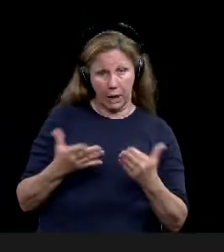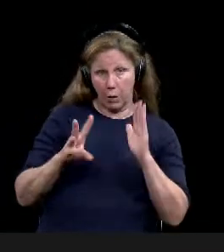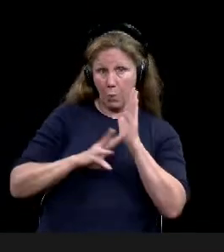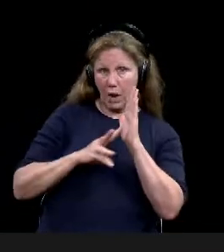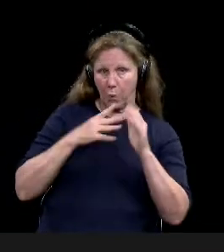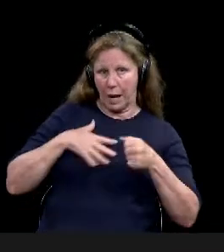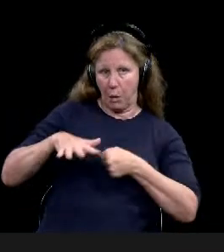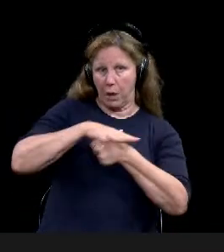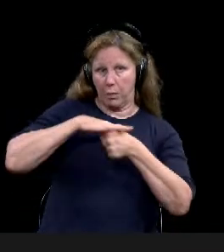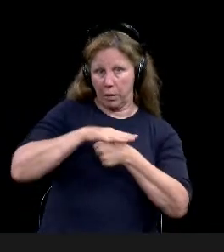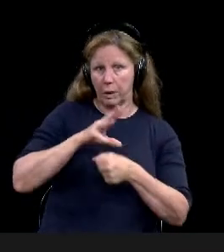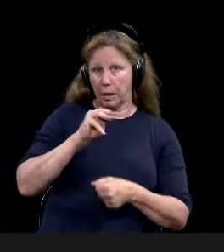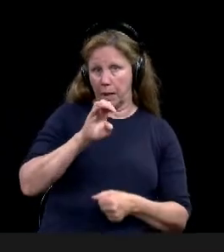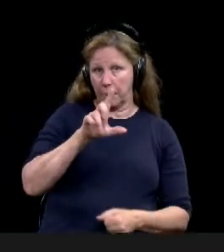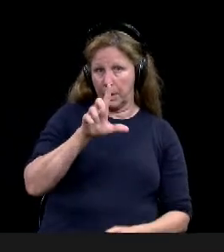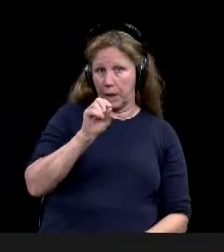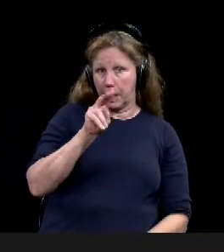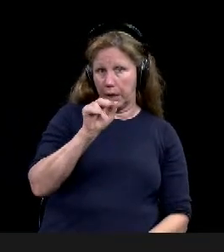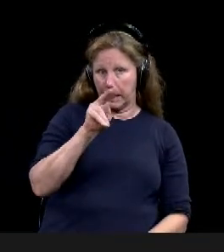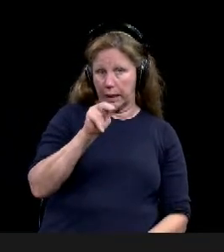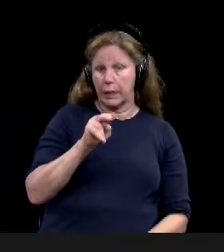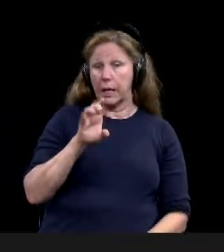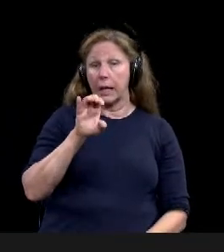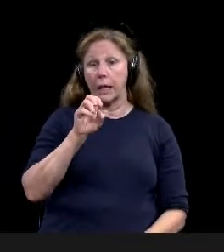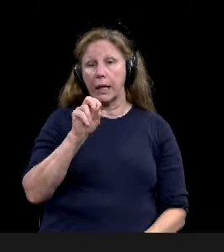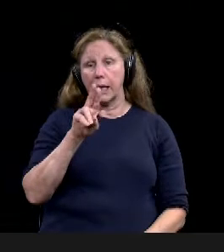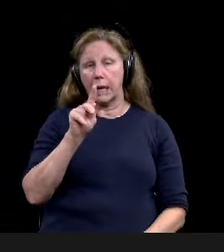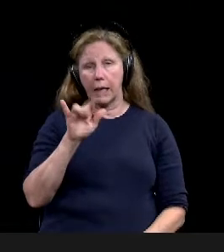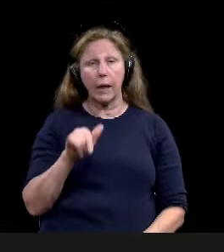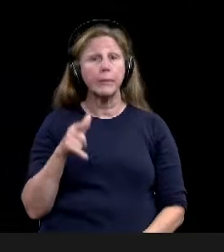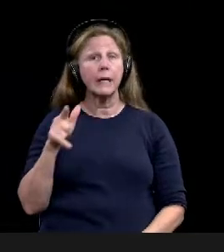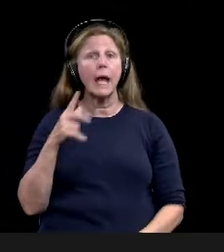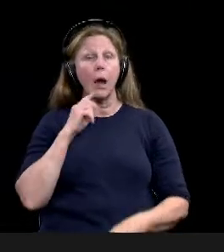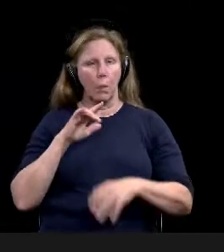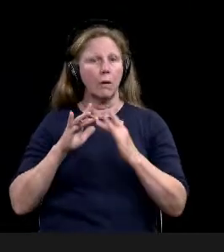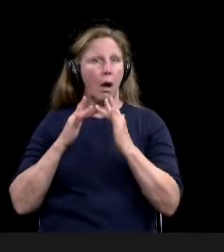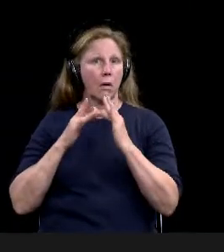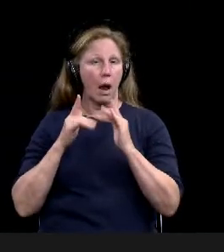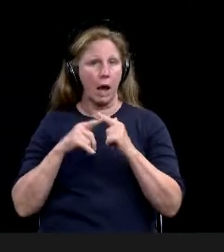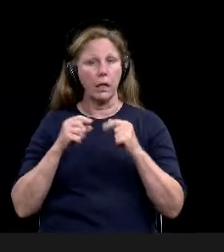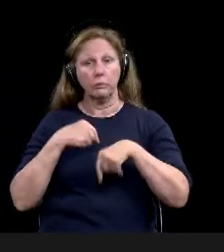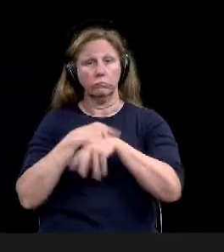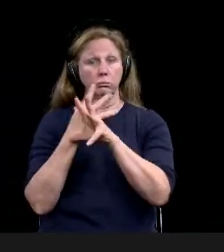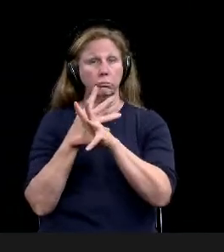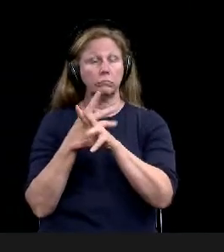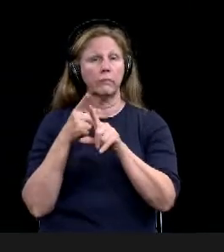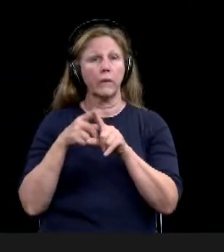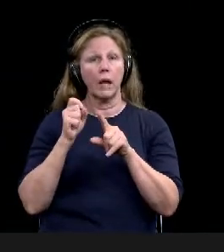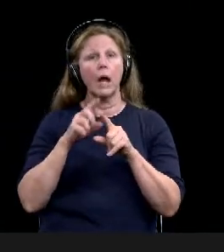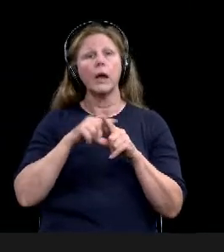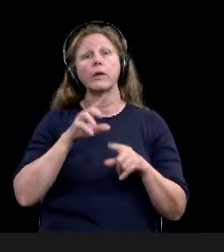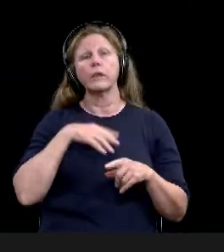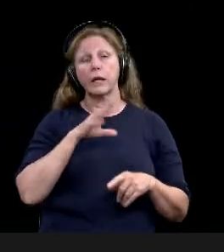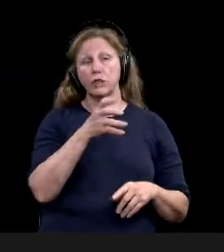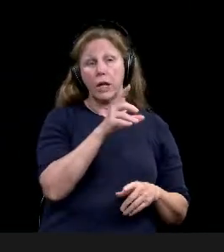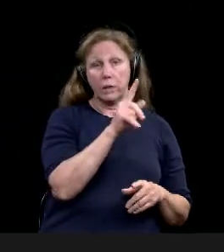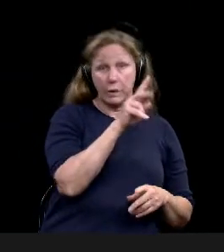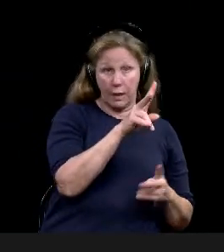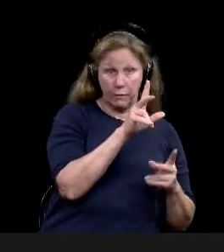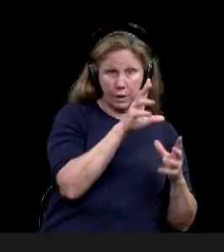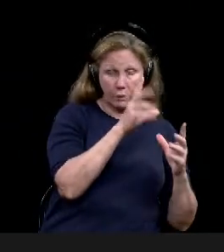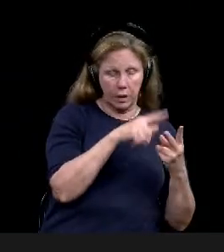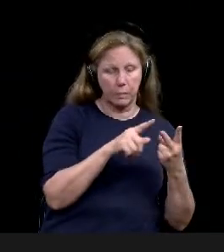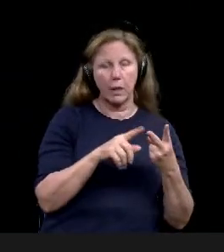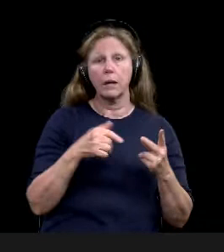Waco City Cable Channel, our live stream online at WCCC.tv, and on the City of Waco